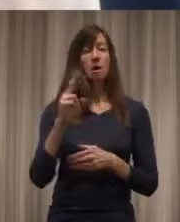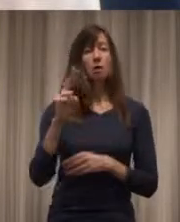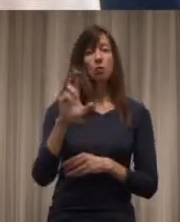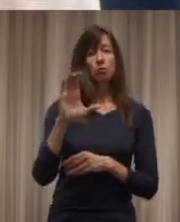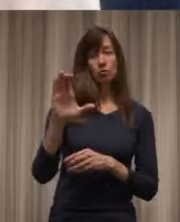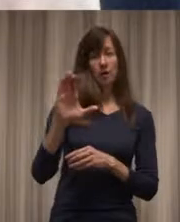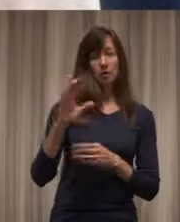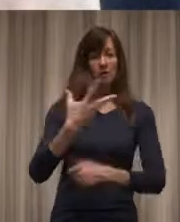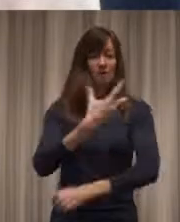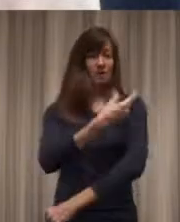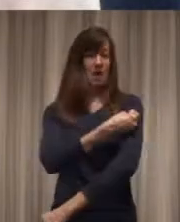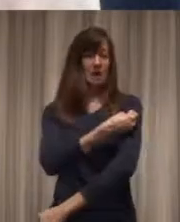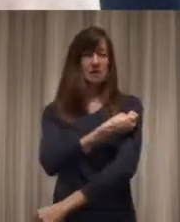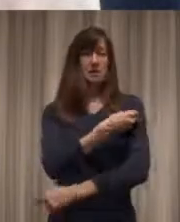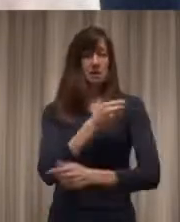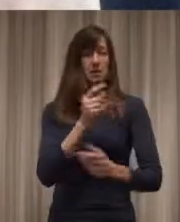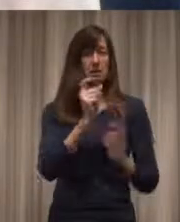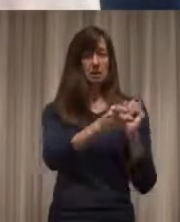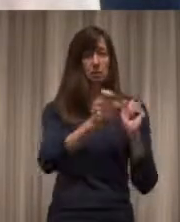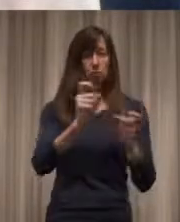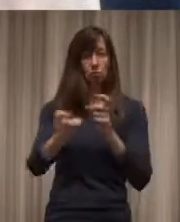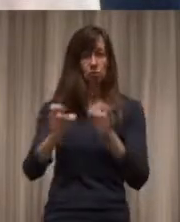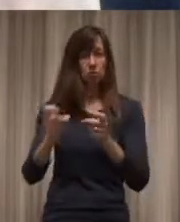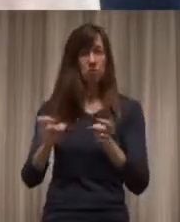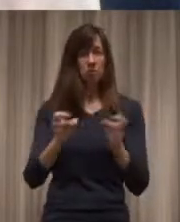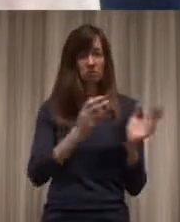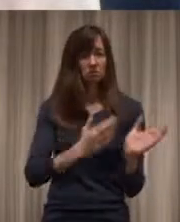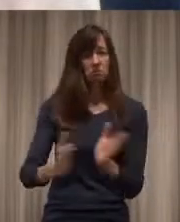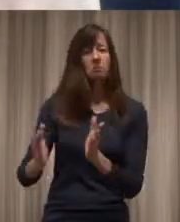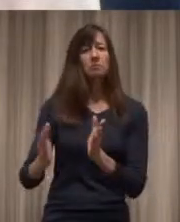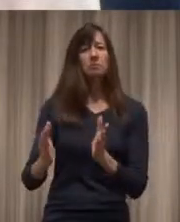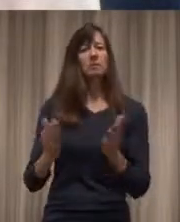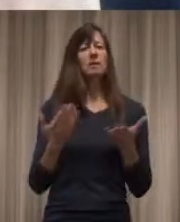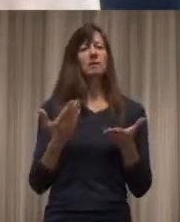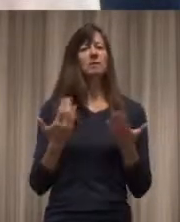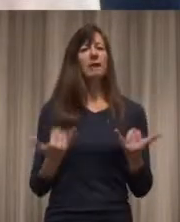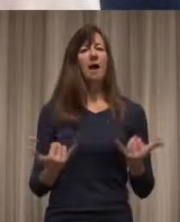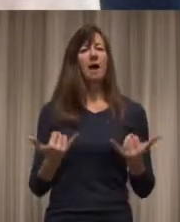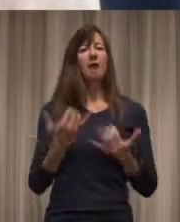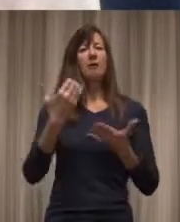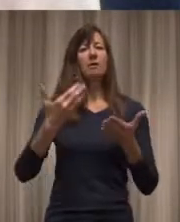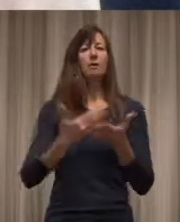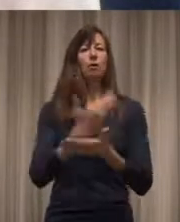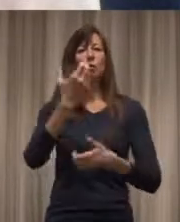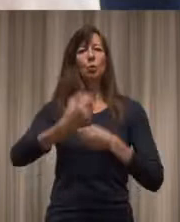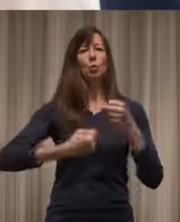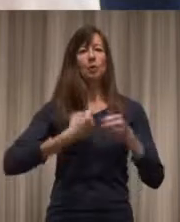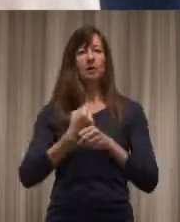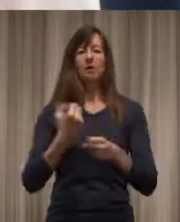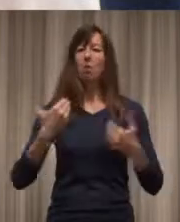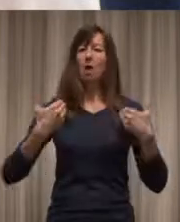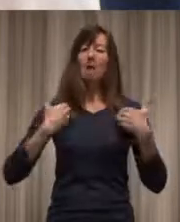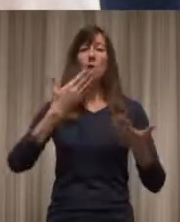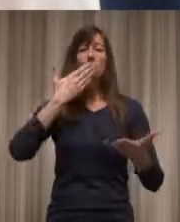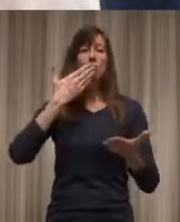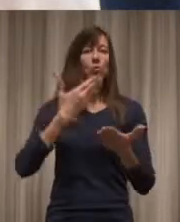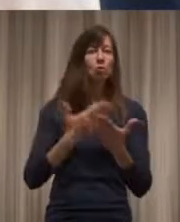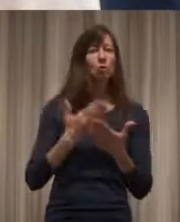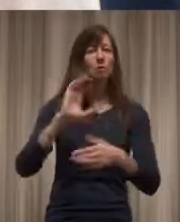distribution operation. And now coming into the new year, I think we're in a very good place with a plan that has